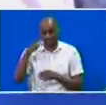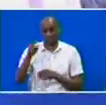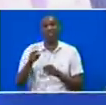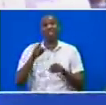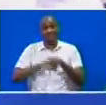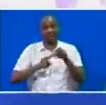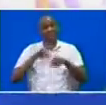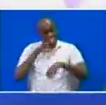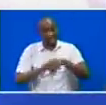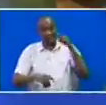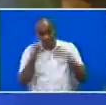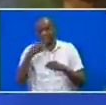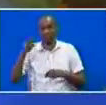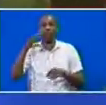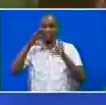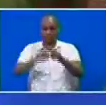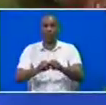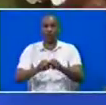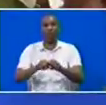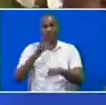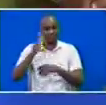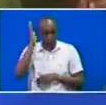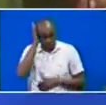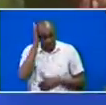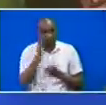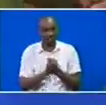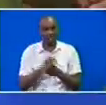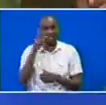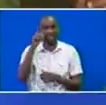NASA wins next elections. Chris Thairu, KTN News.